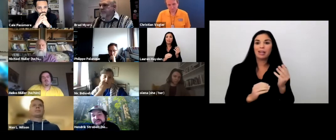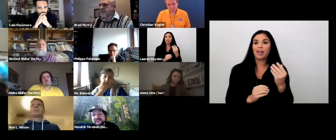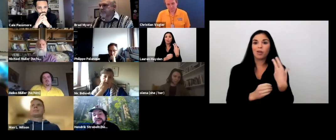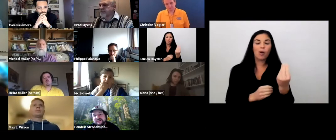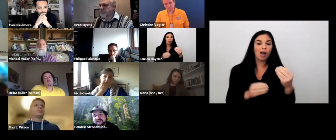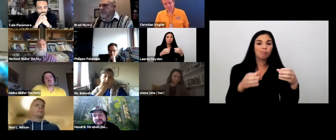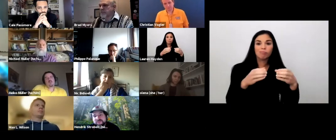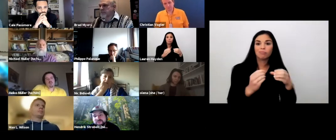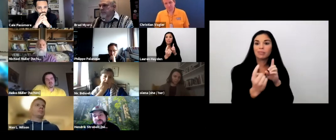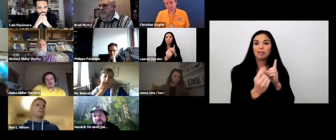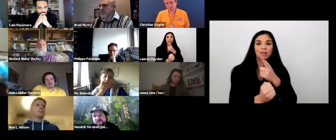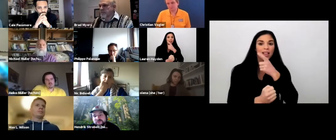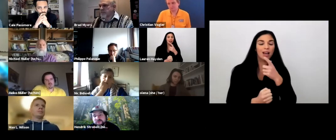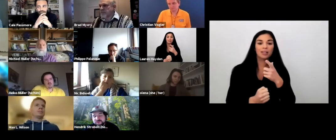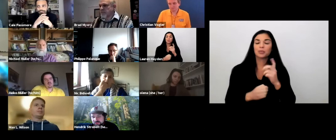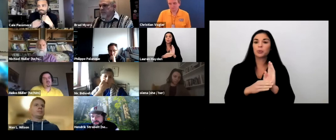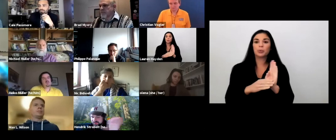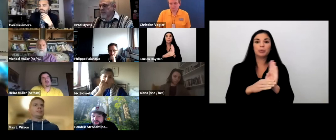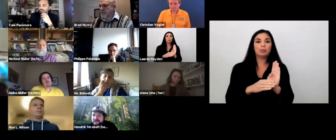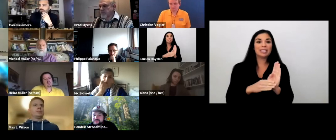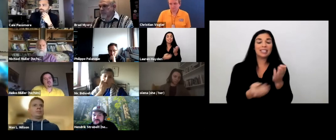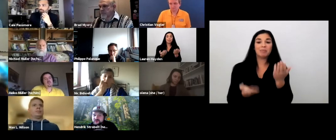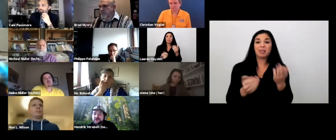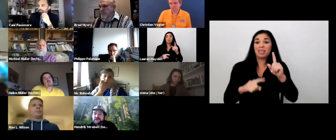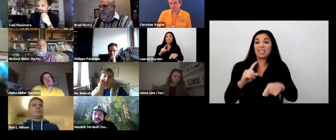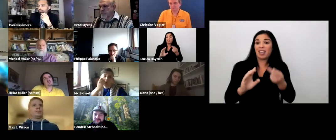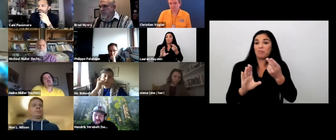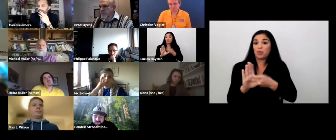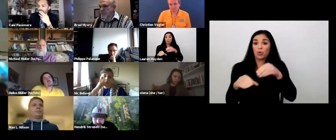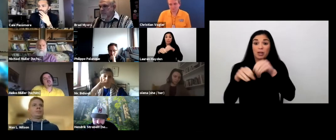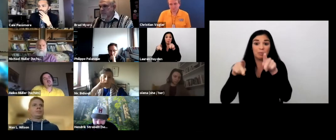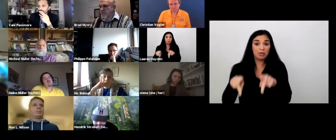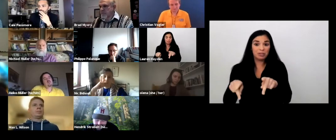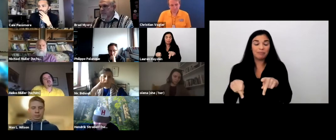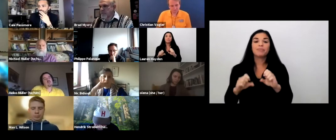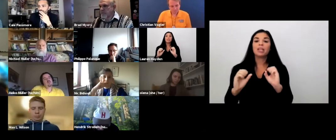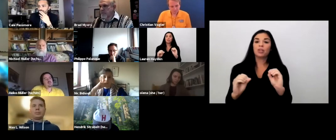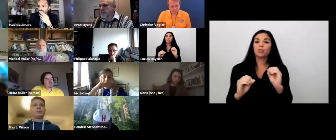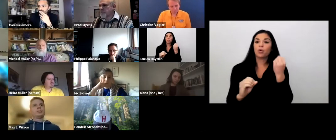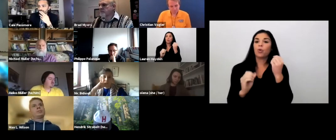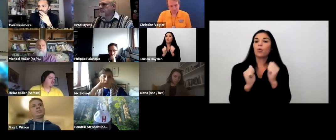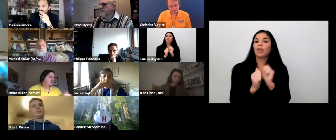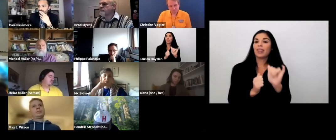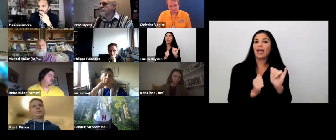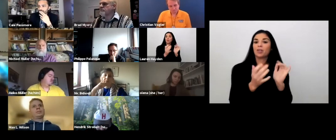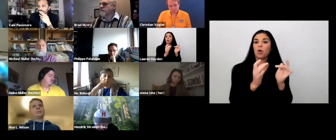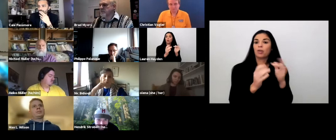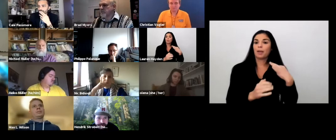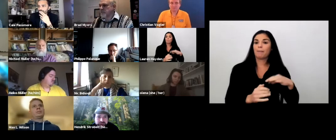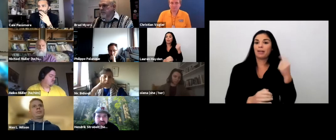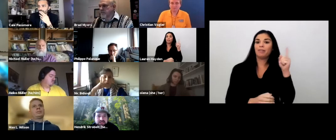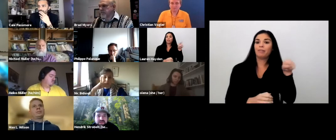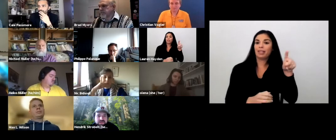again. So in that case, online has some benefit. And